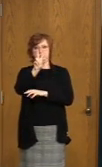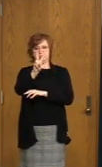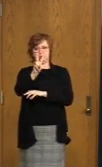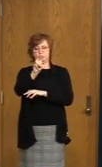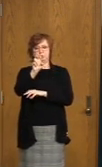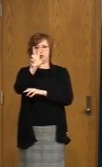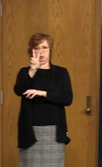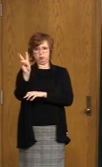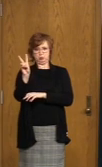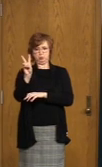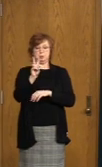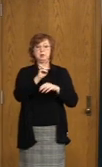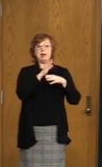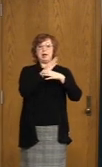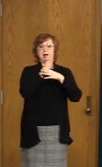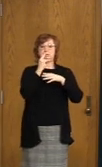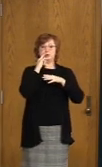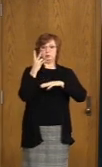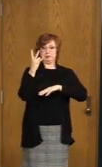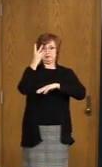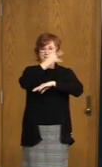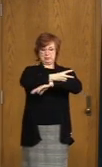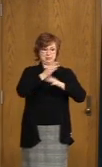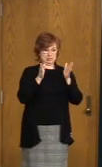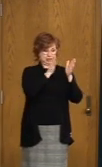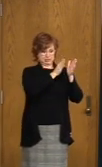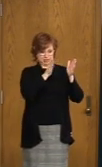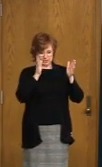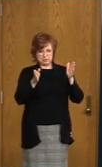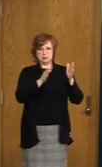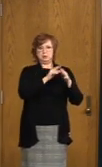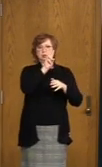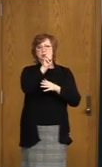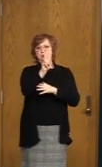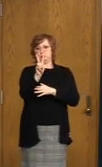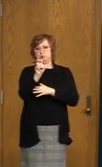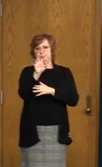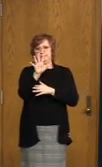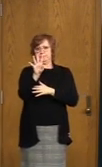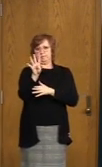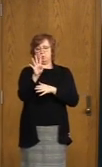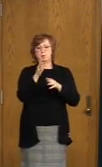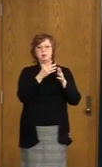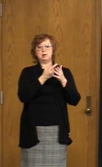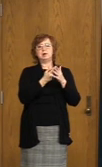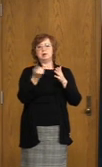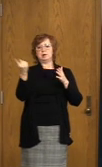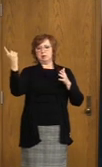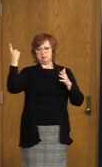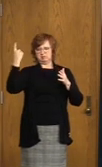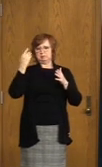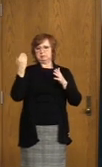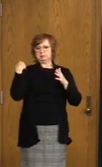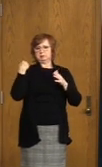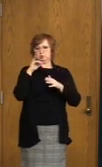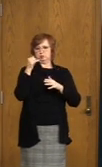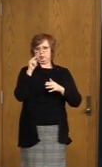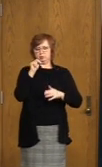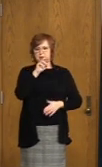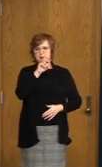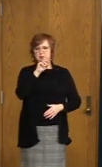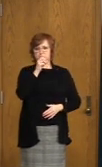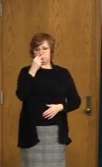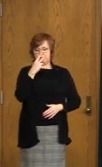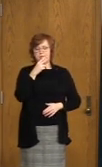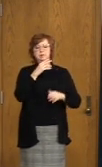average of new cases is now 254. That's down about 20% from its peak of 321 on January the